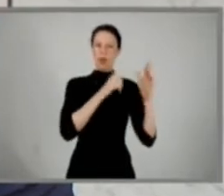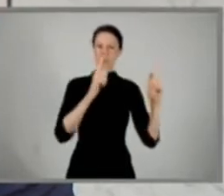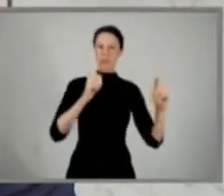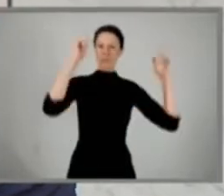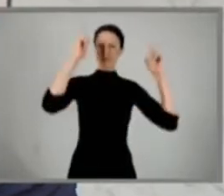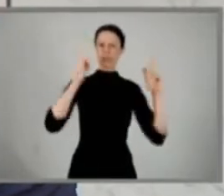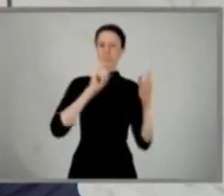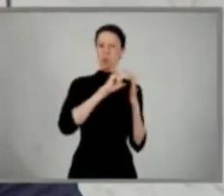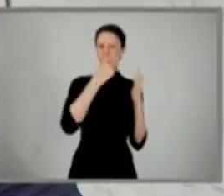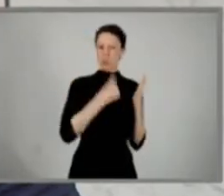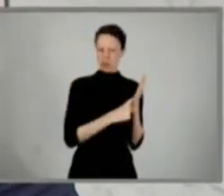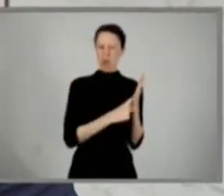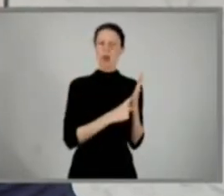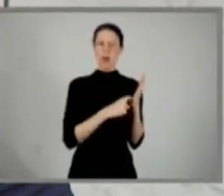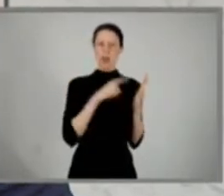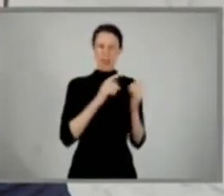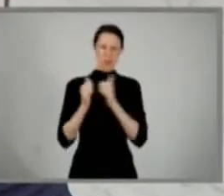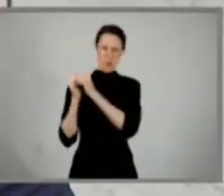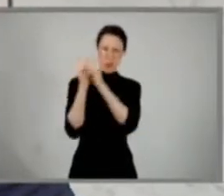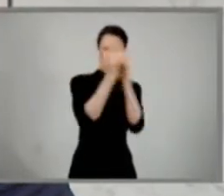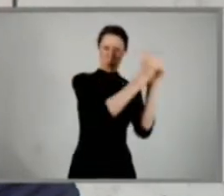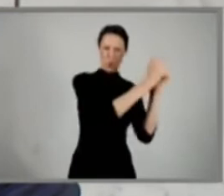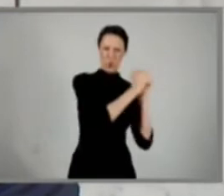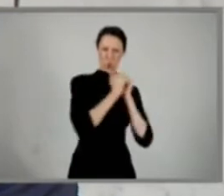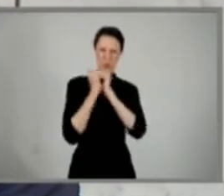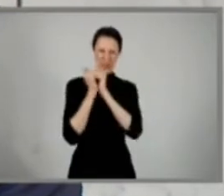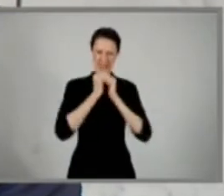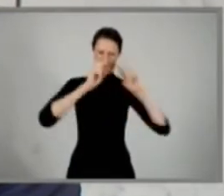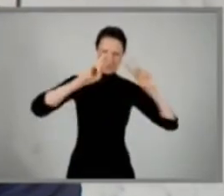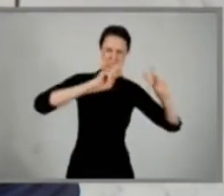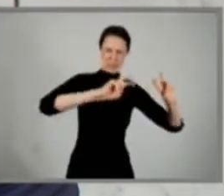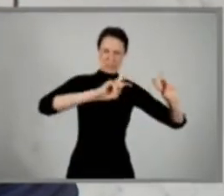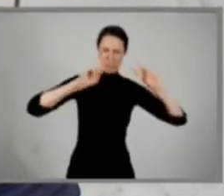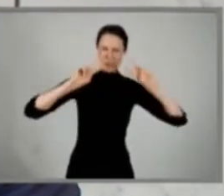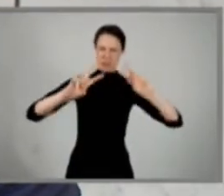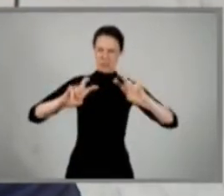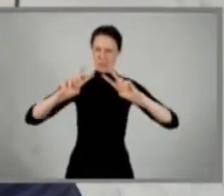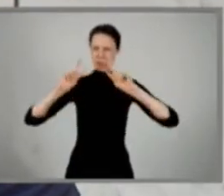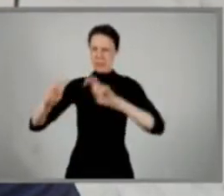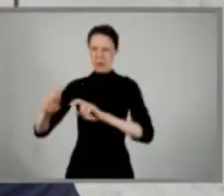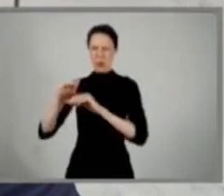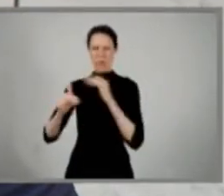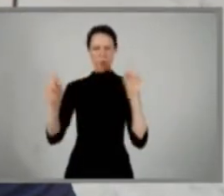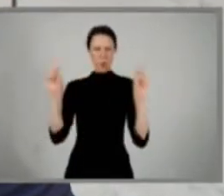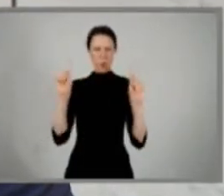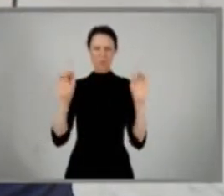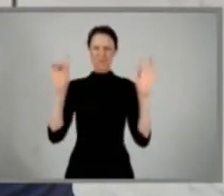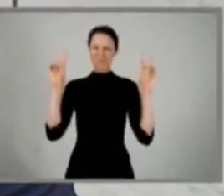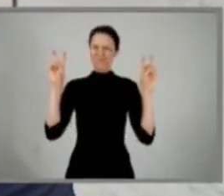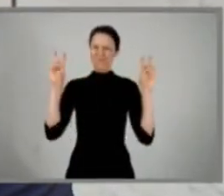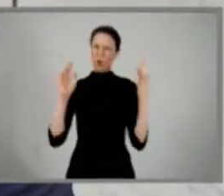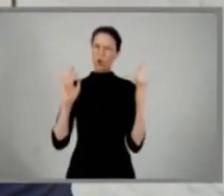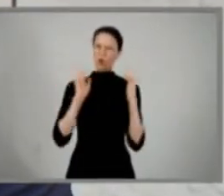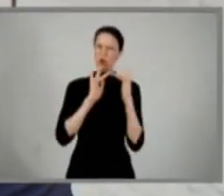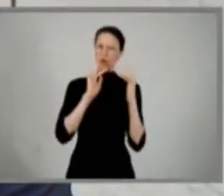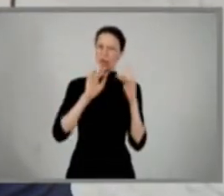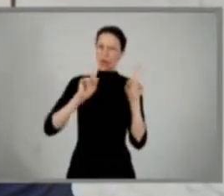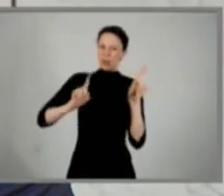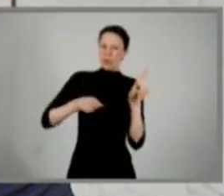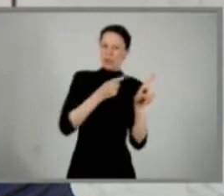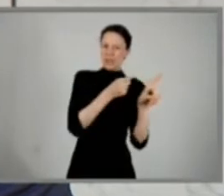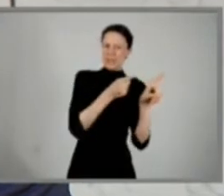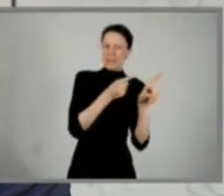an exhaustive review of the contact tracing system in each state and territory, and